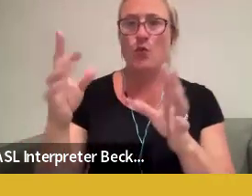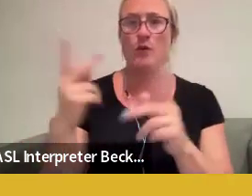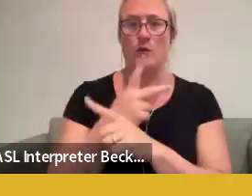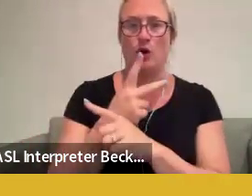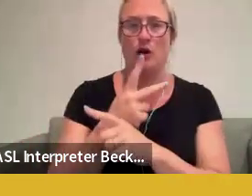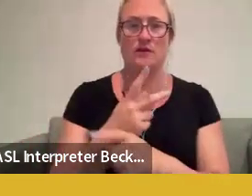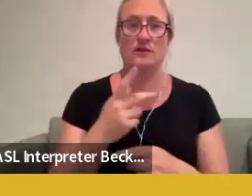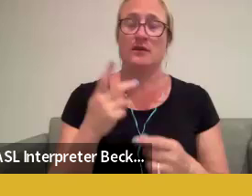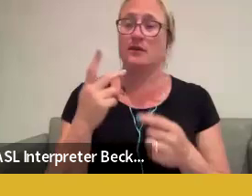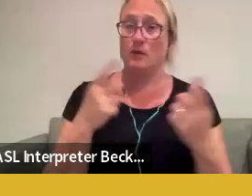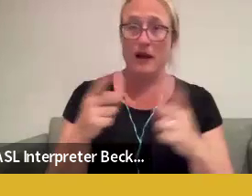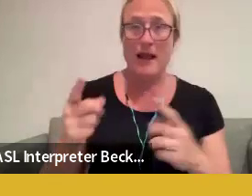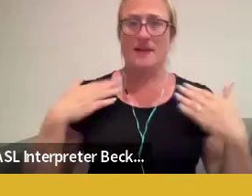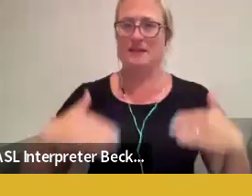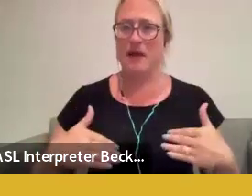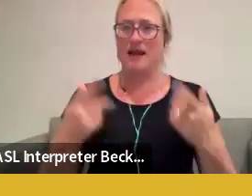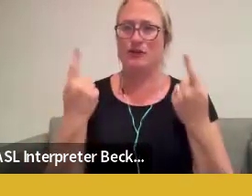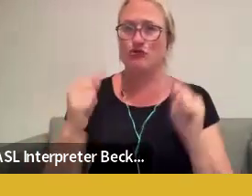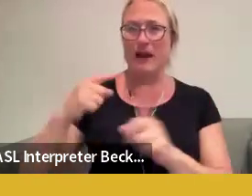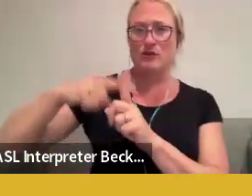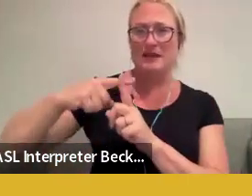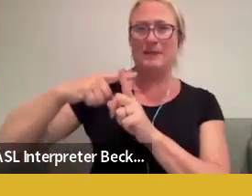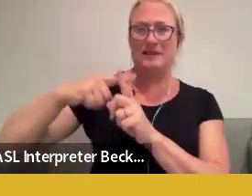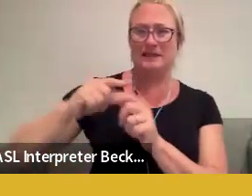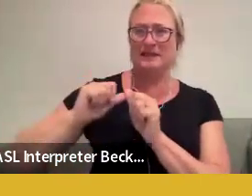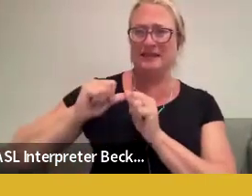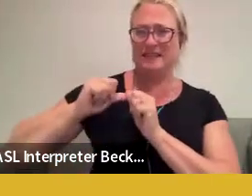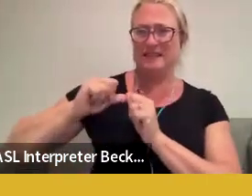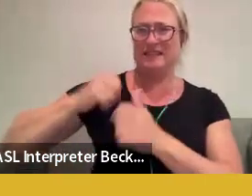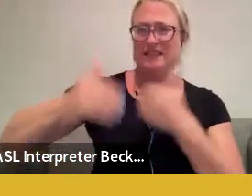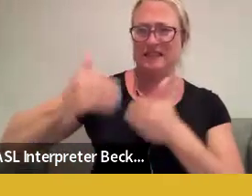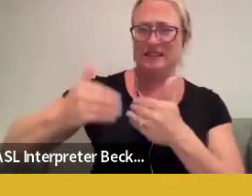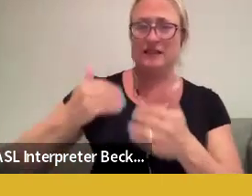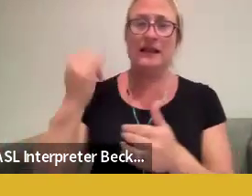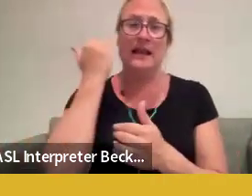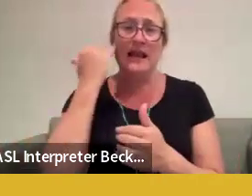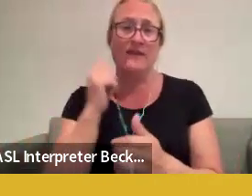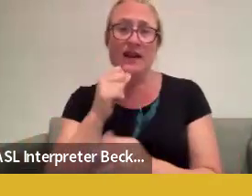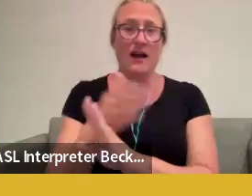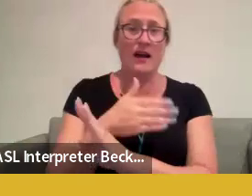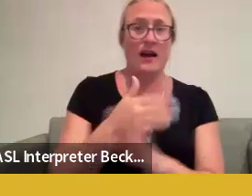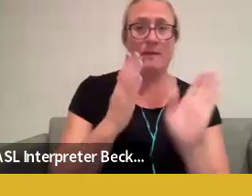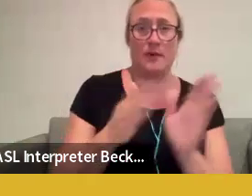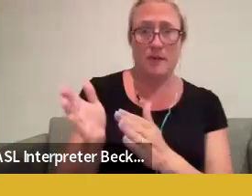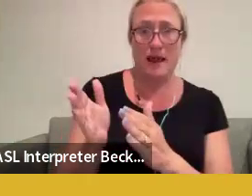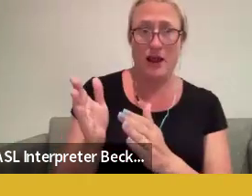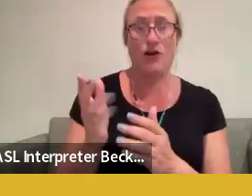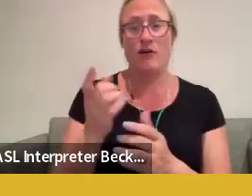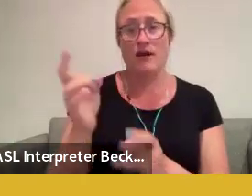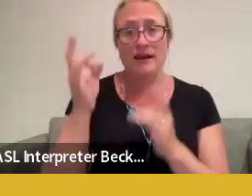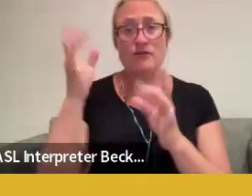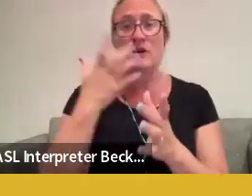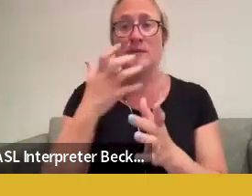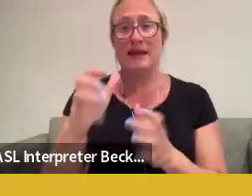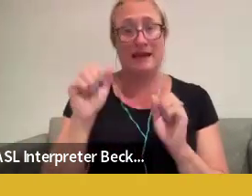extra hard to maintain a normal temperature, and without proper care and preparation for these extreme heat events, extreme heat can lead to